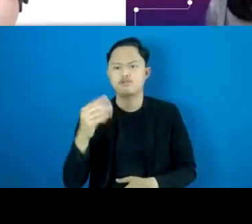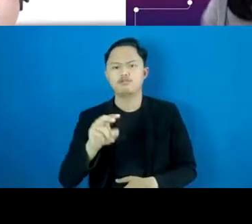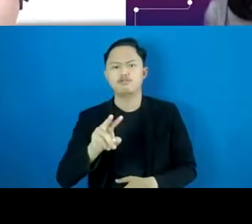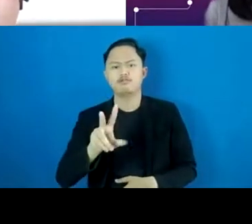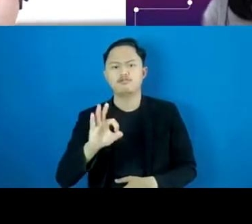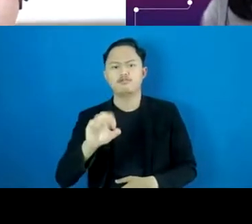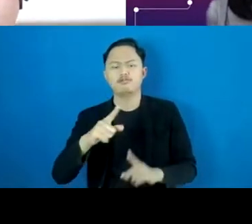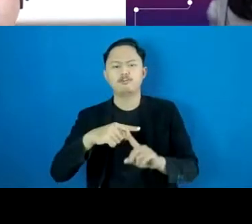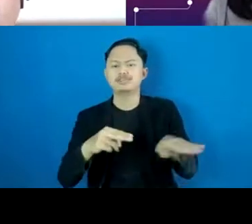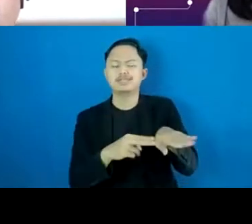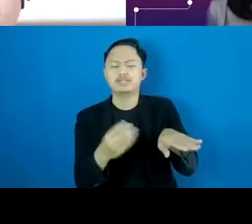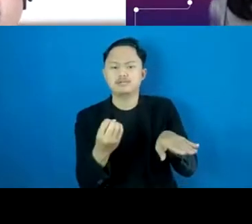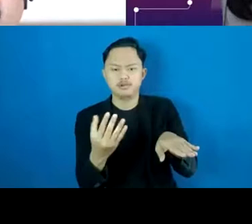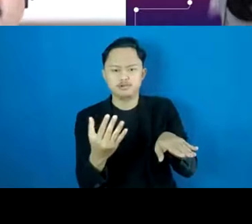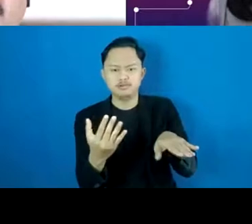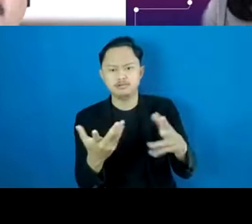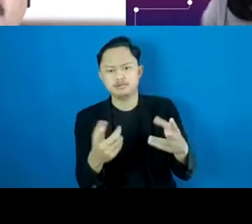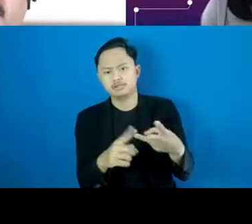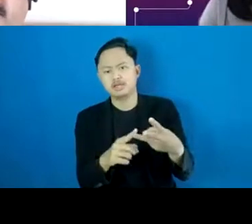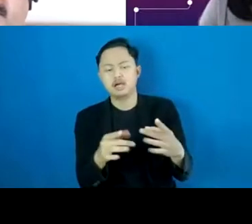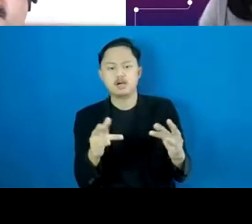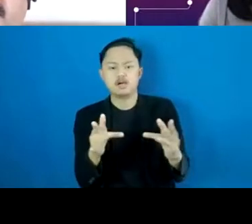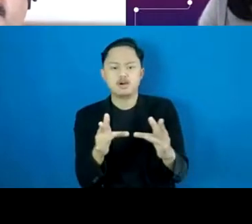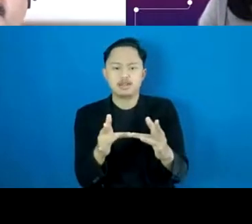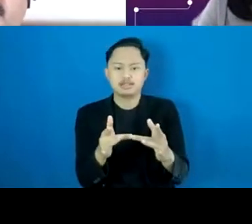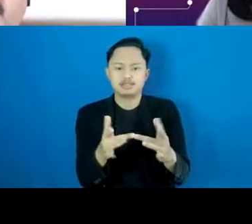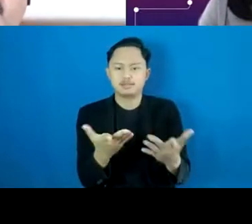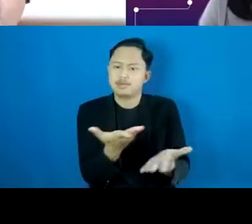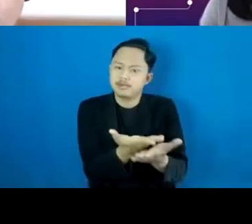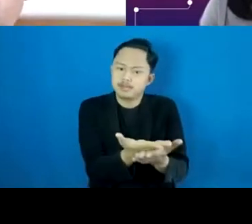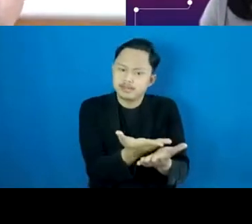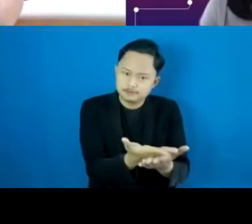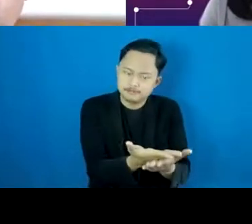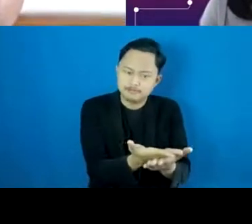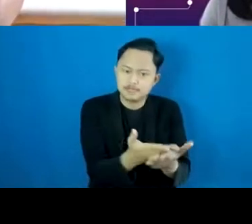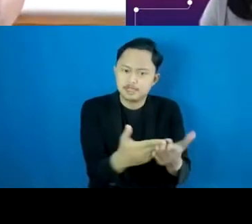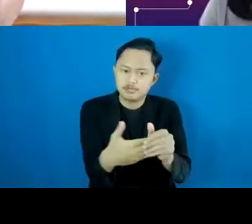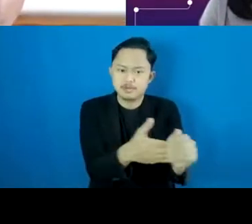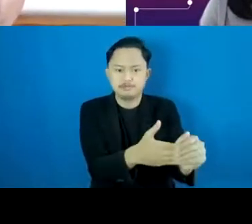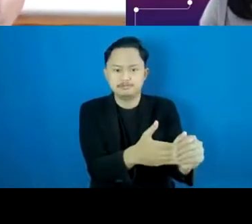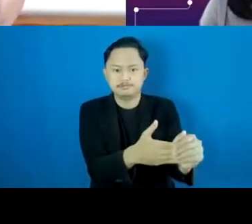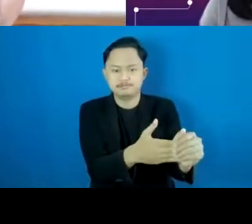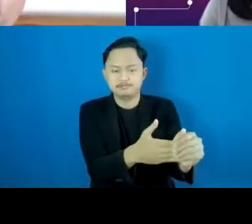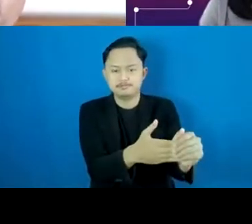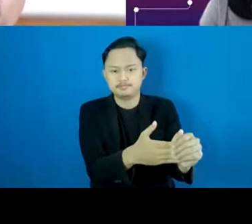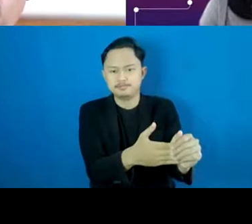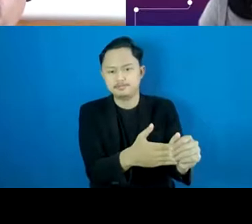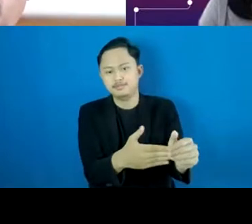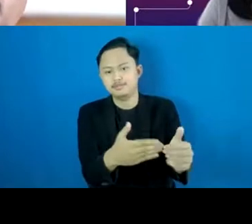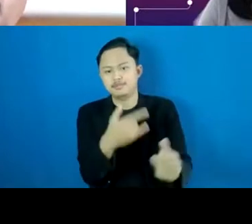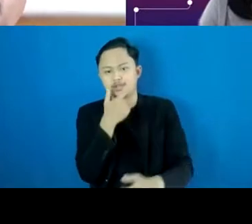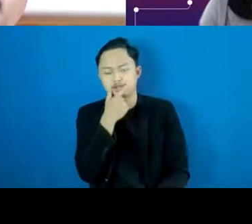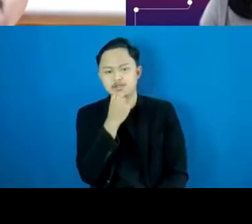Although the connections were requested and taken, one instance I remember